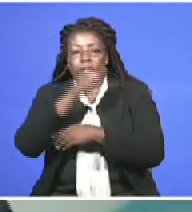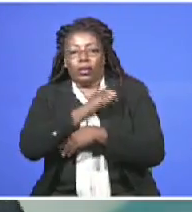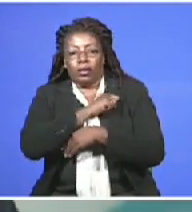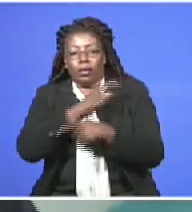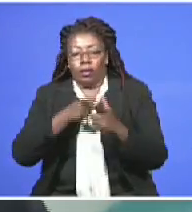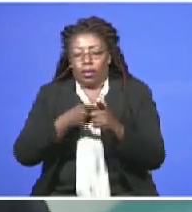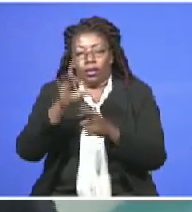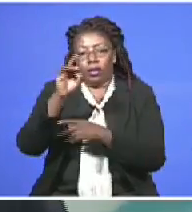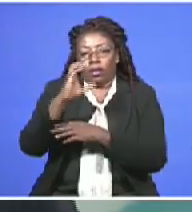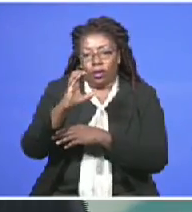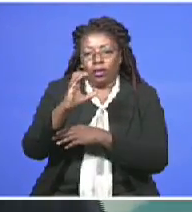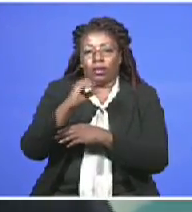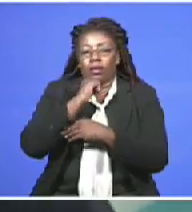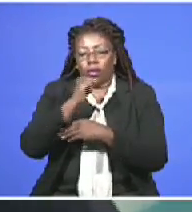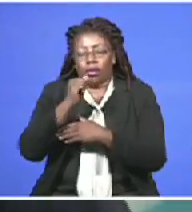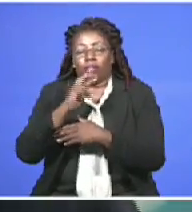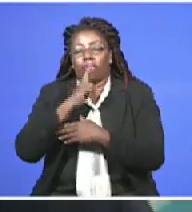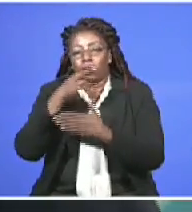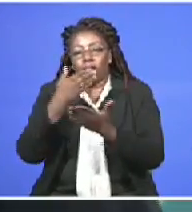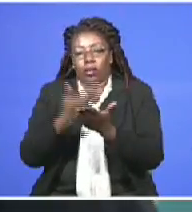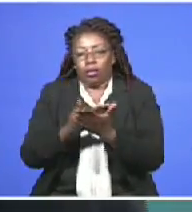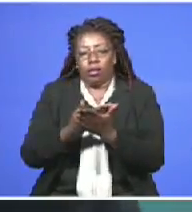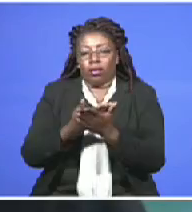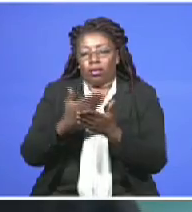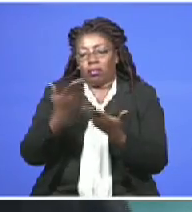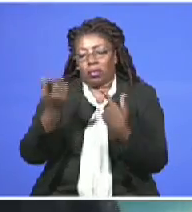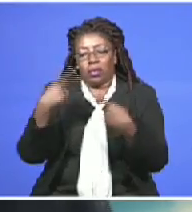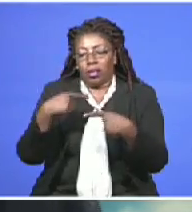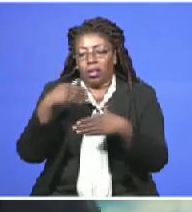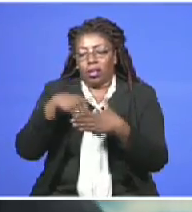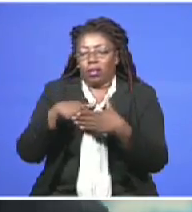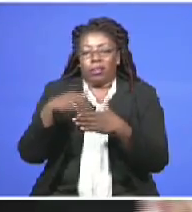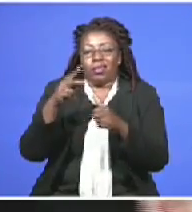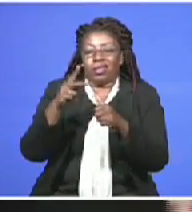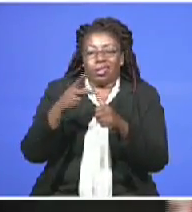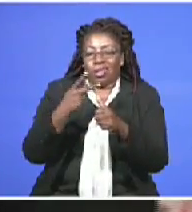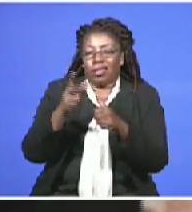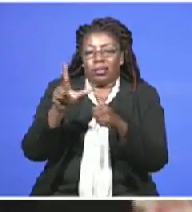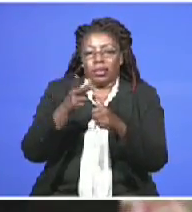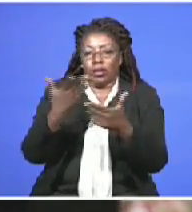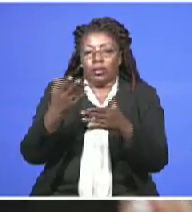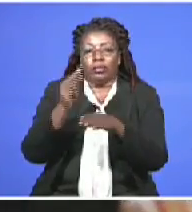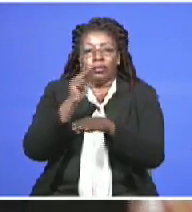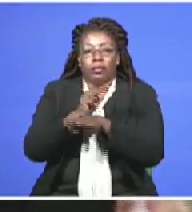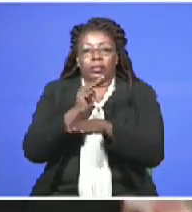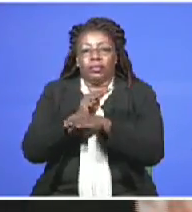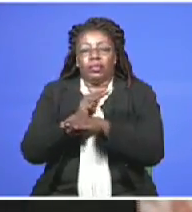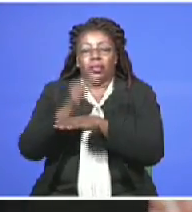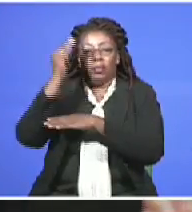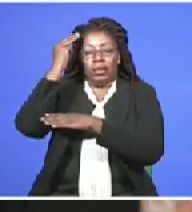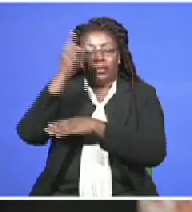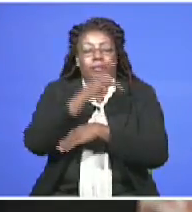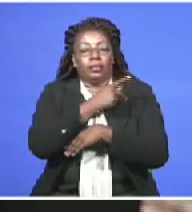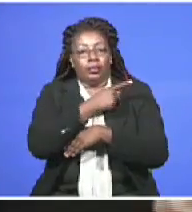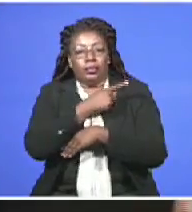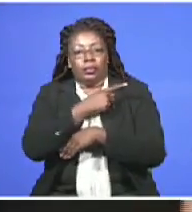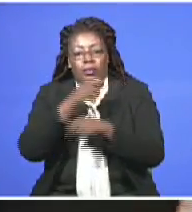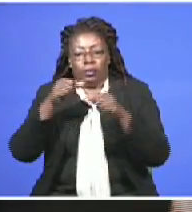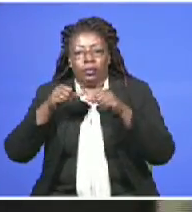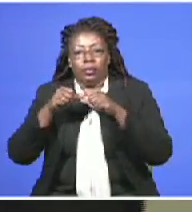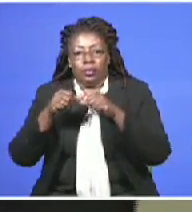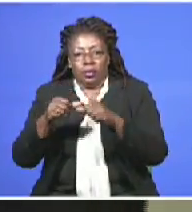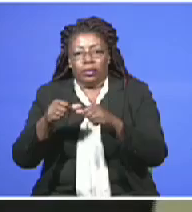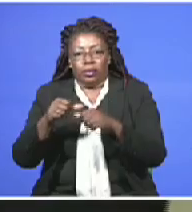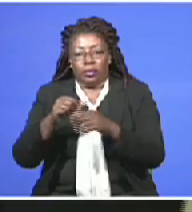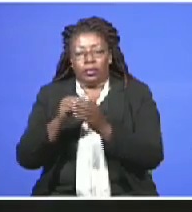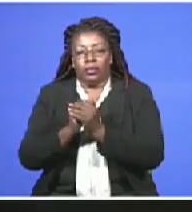800. I wasn't very good, actually. I used to come maybe about second sometimes and third. And for Minister Michael Pintard, he wants to remain